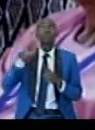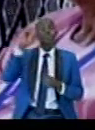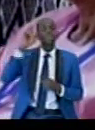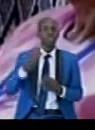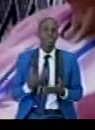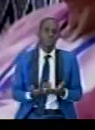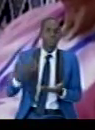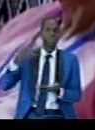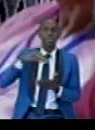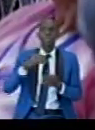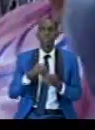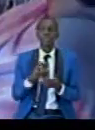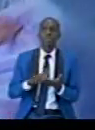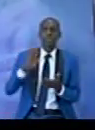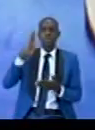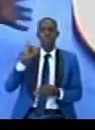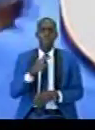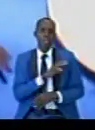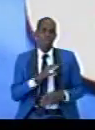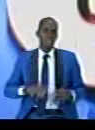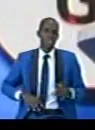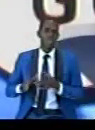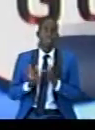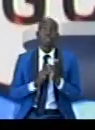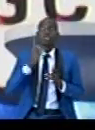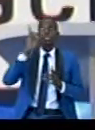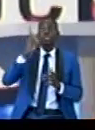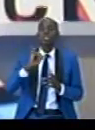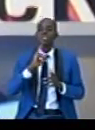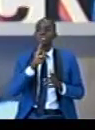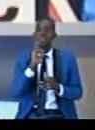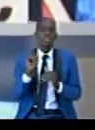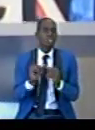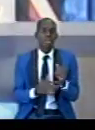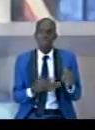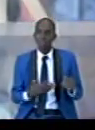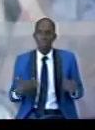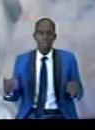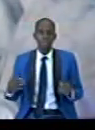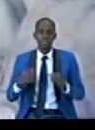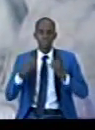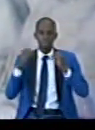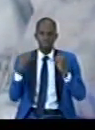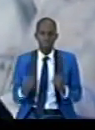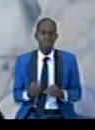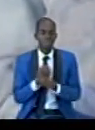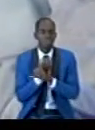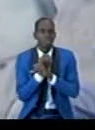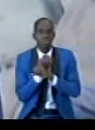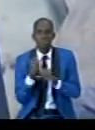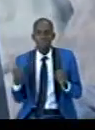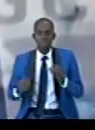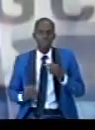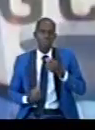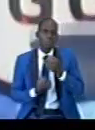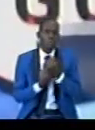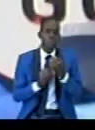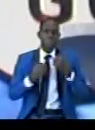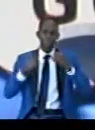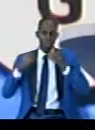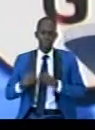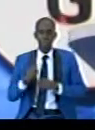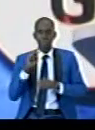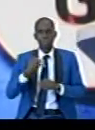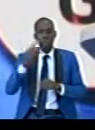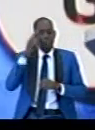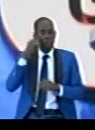your supplier. He supplies everything, all the strength you will need for the journey, all the provision you will need